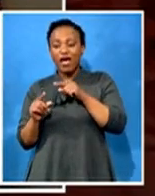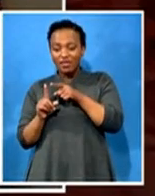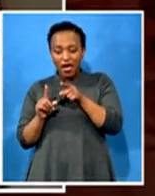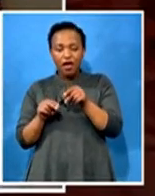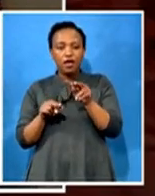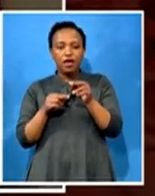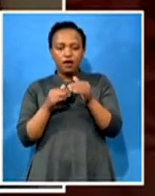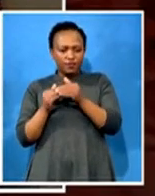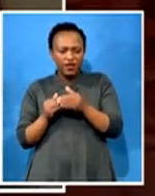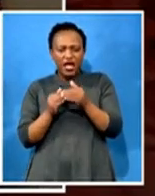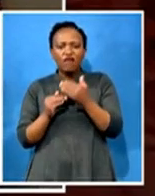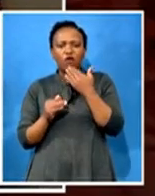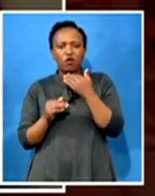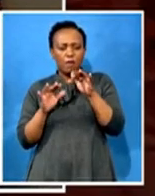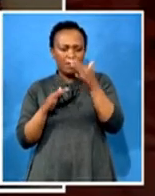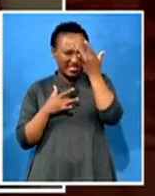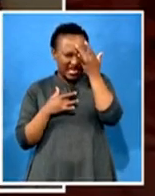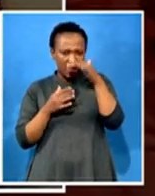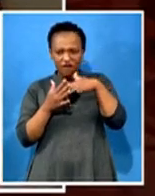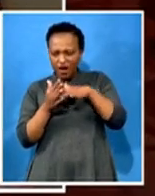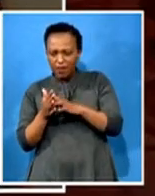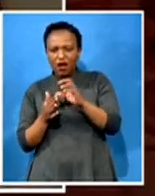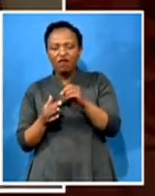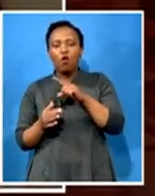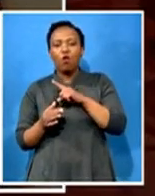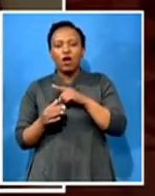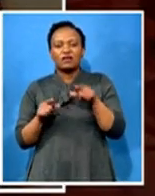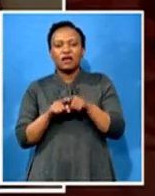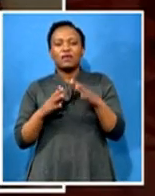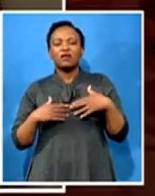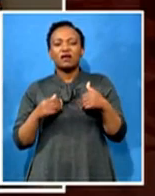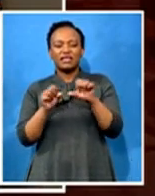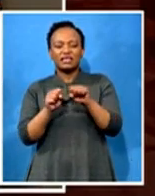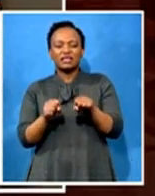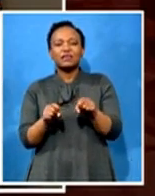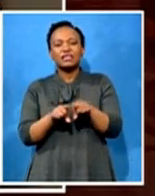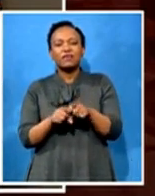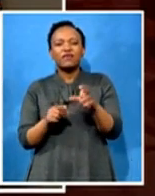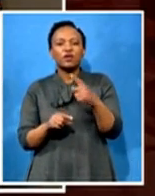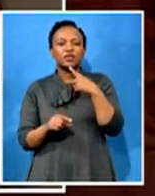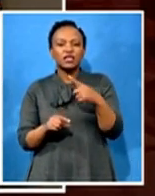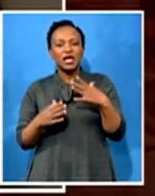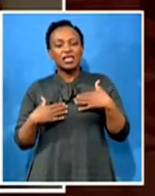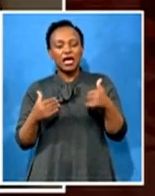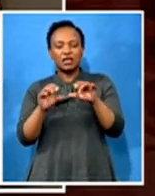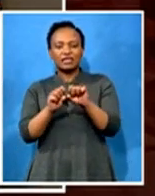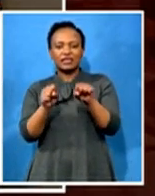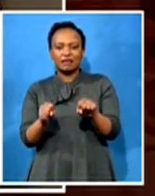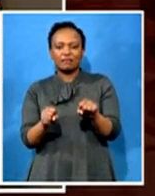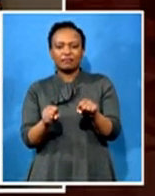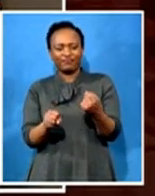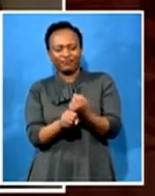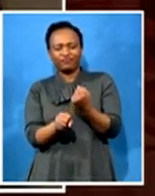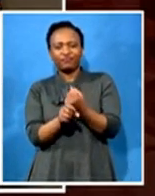sense for health systems for the reasons that I said in the report, that we need to keep our health systems working. And one way you do that is to keep nurses and other health